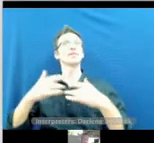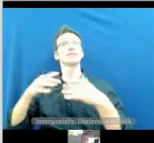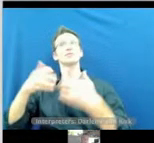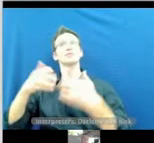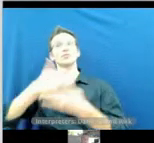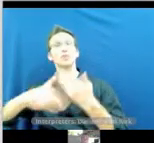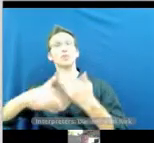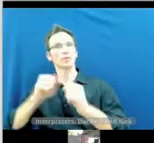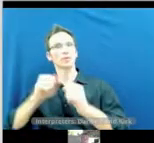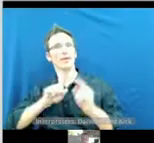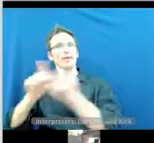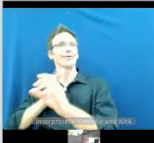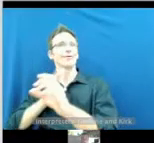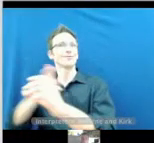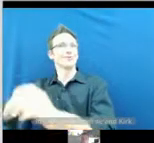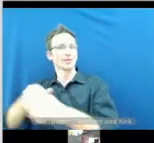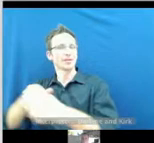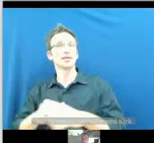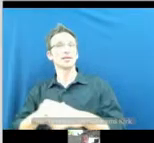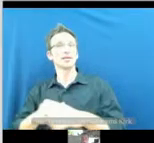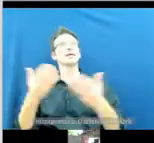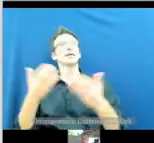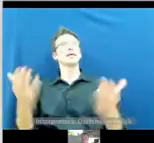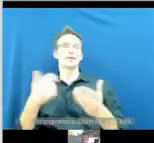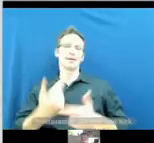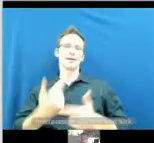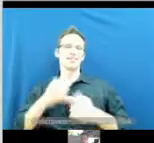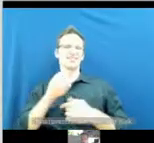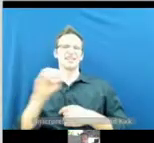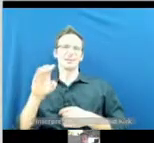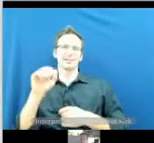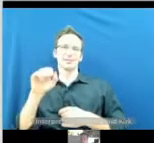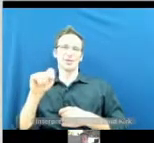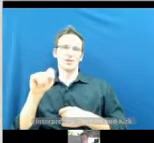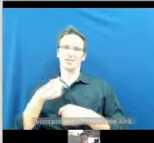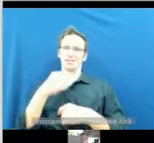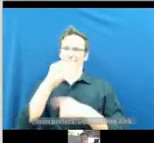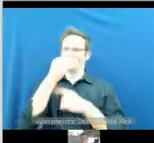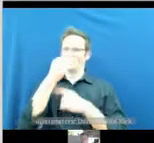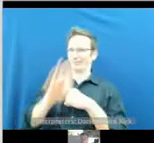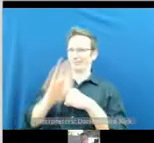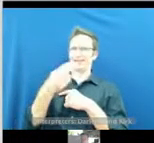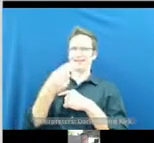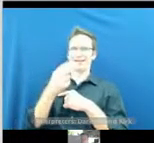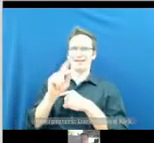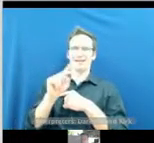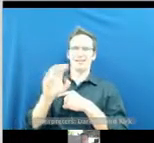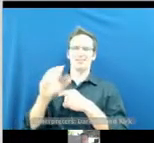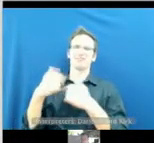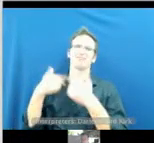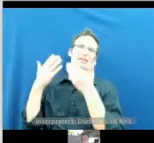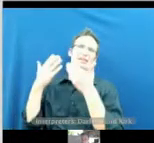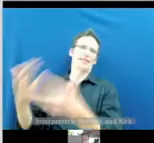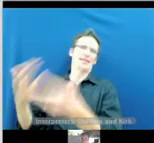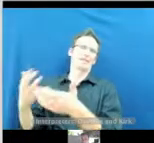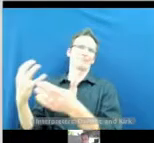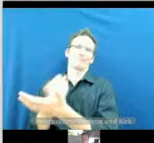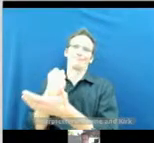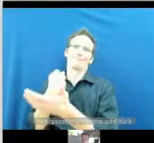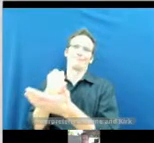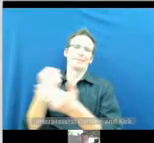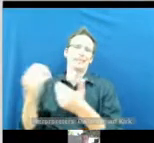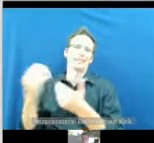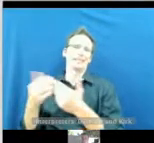I mean, here on the East End, I'm quite fortunate. We have Helen Keller in our backyard, so obviously there are practical experiences there, but that's the rarest of